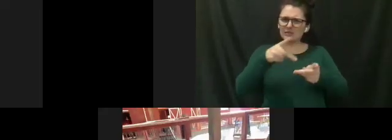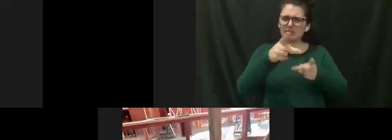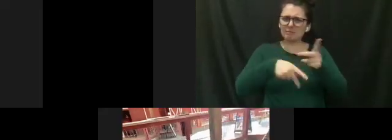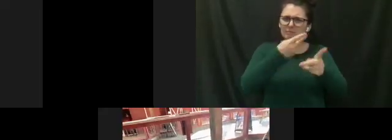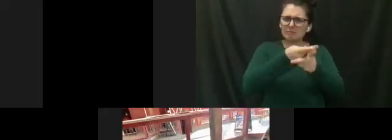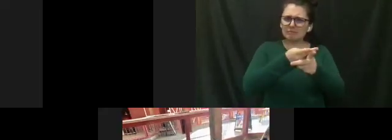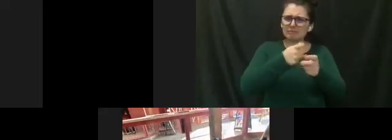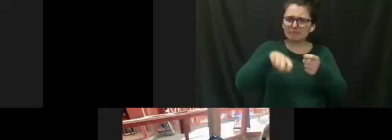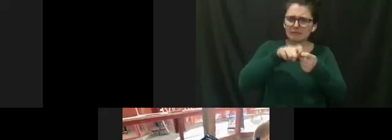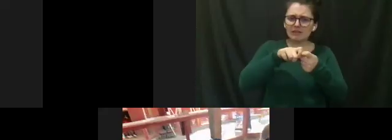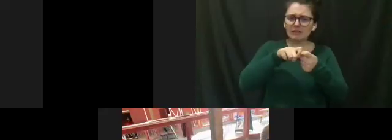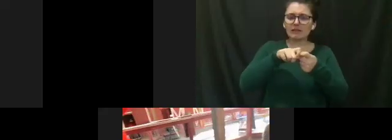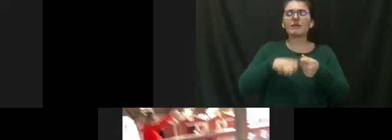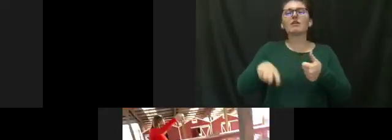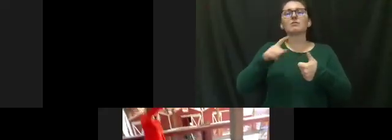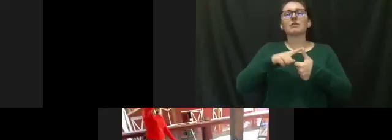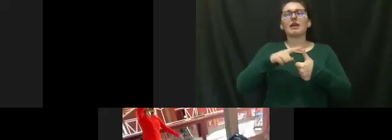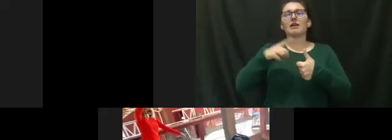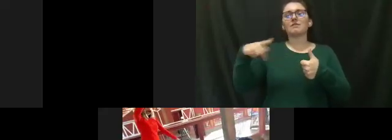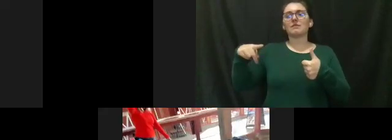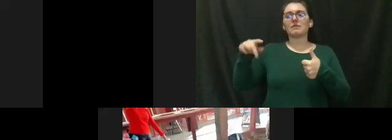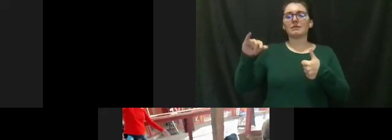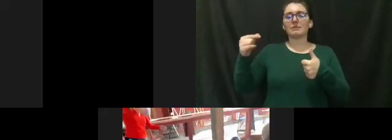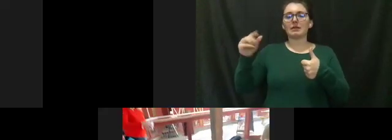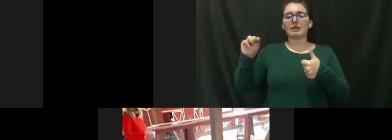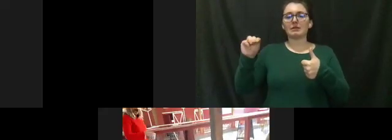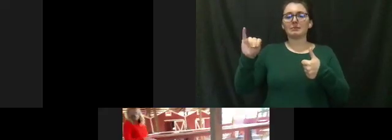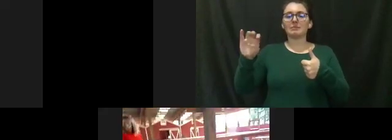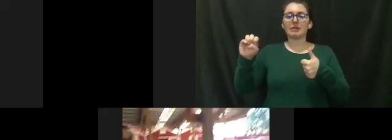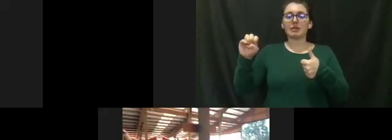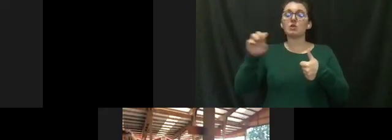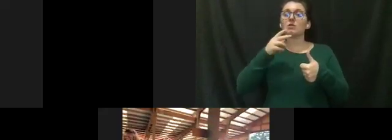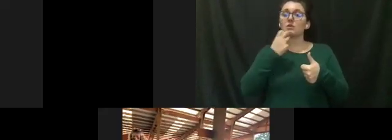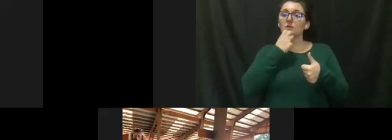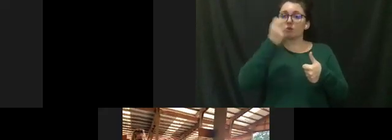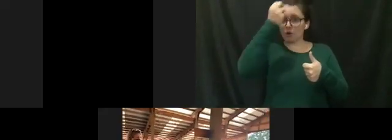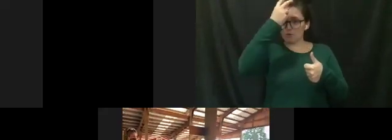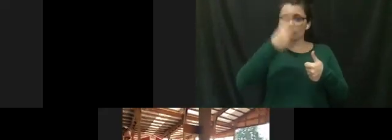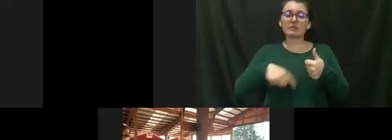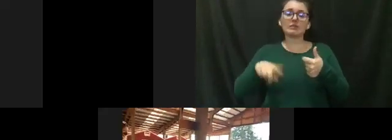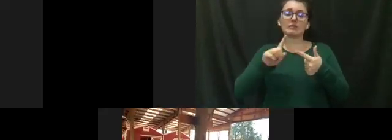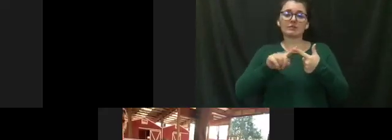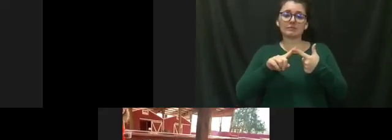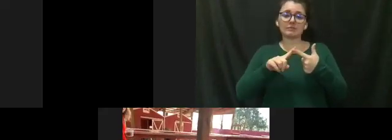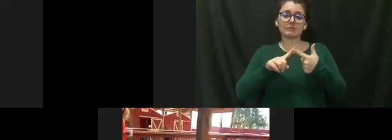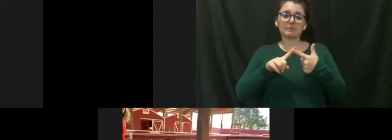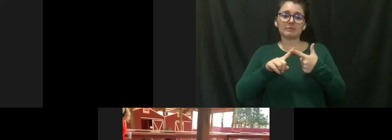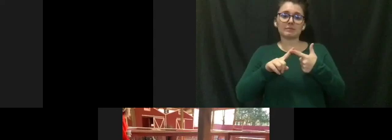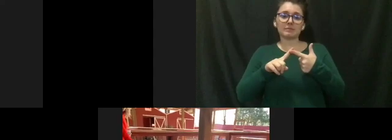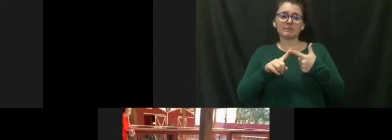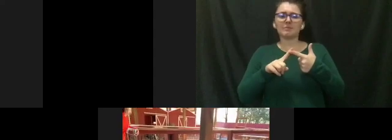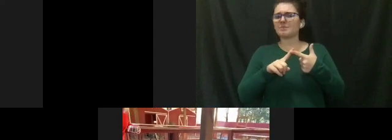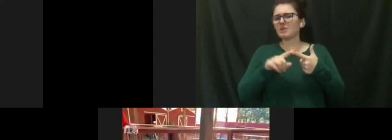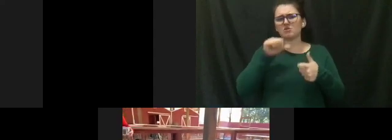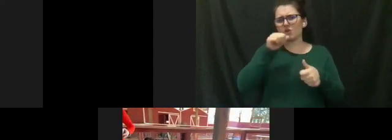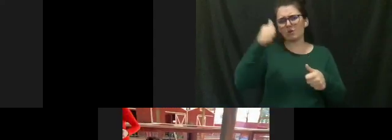pygmy goats. We also have, what is it again? I don't remember. I don't remember